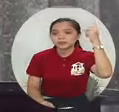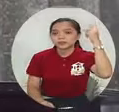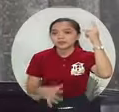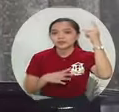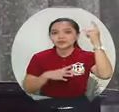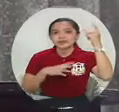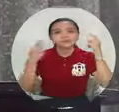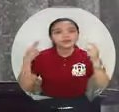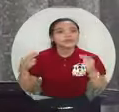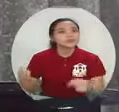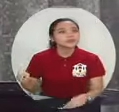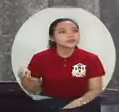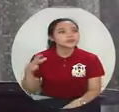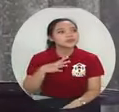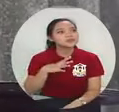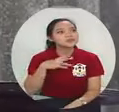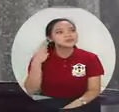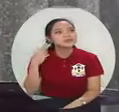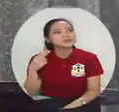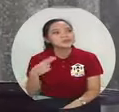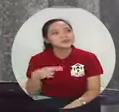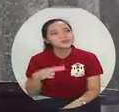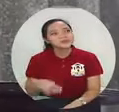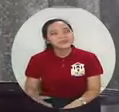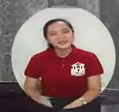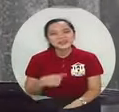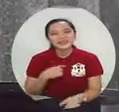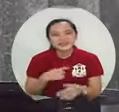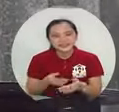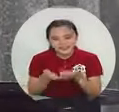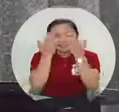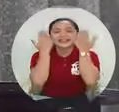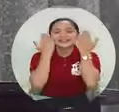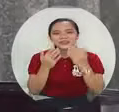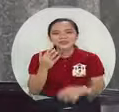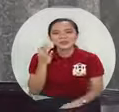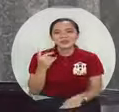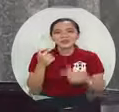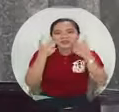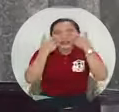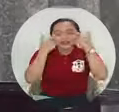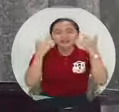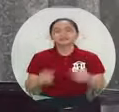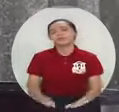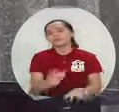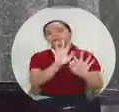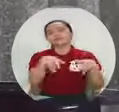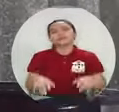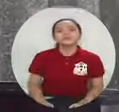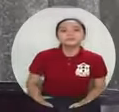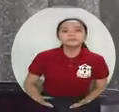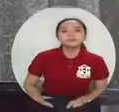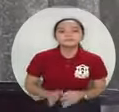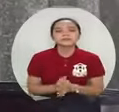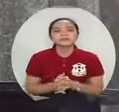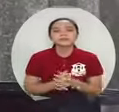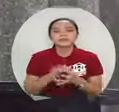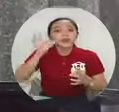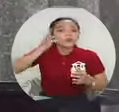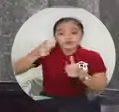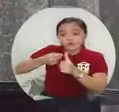the sins of the world. So those are facts and principles of first fruit giving to the